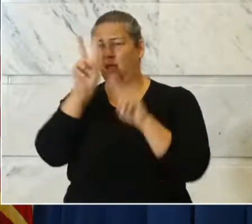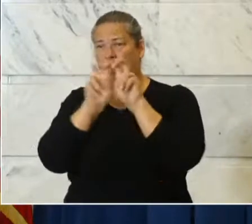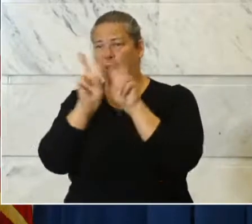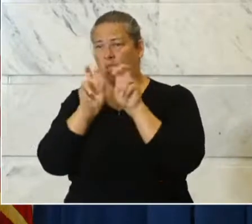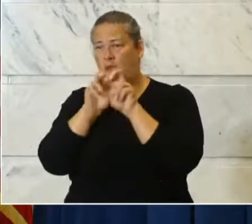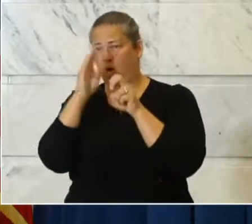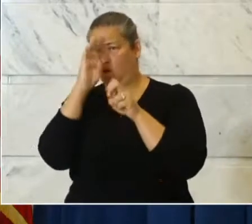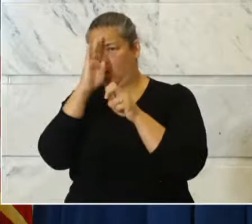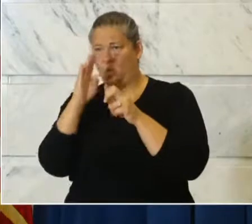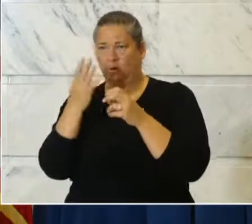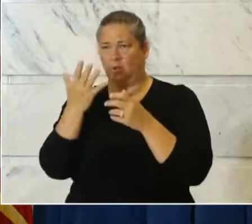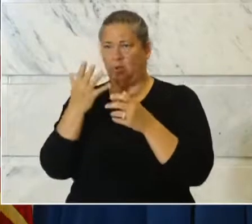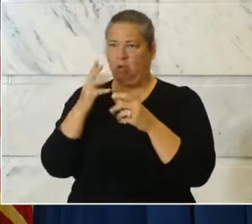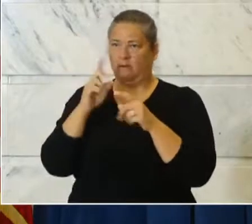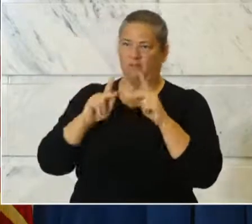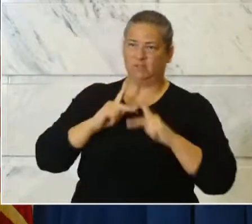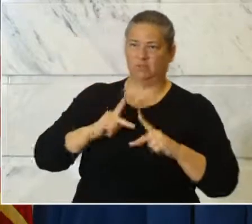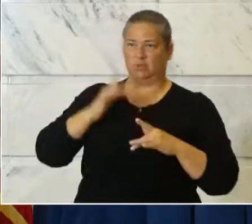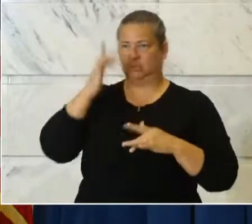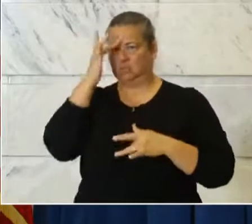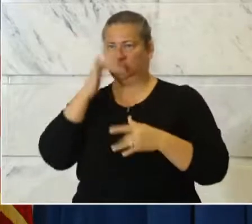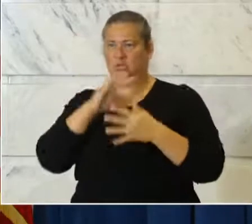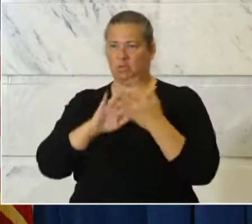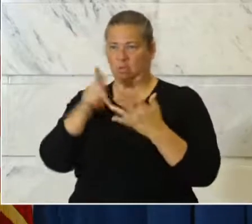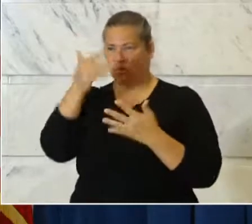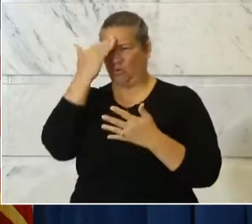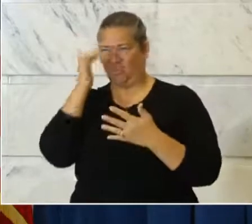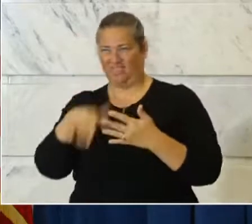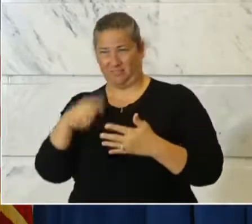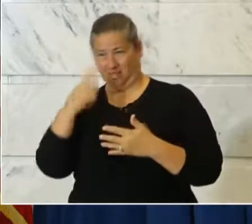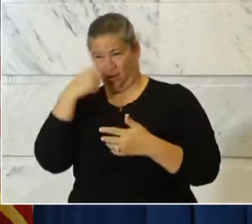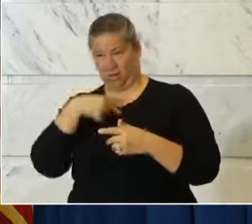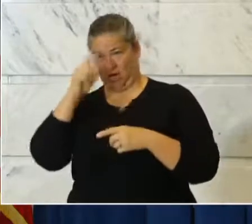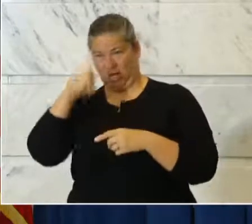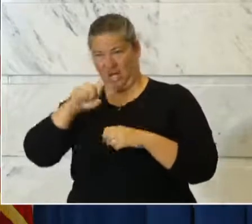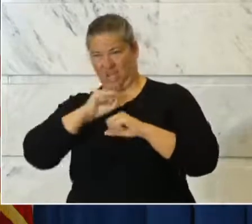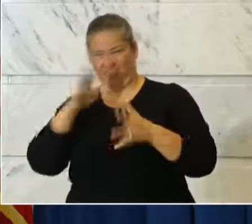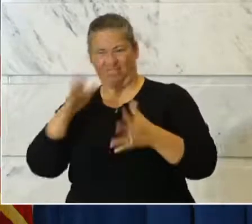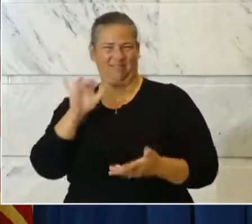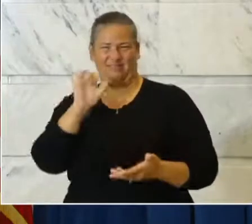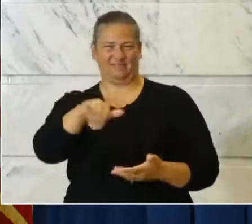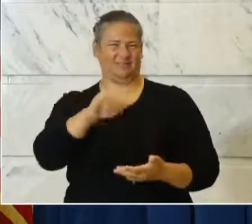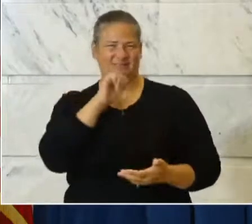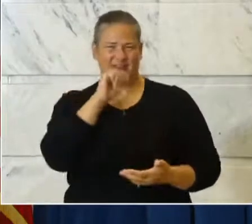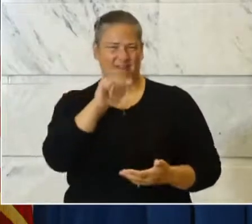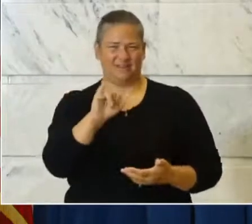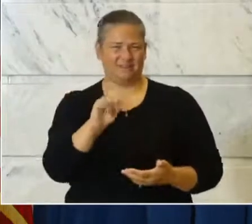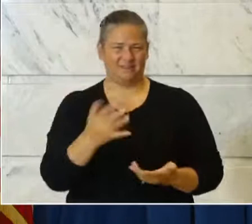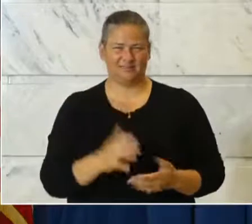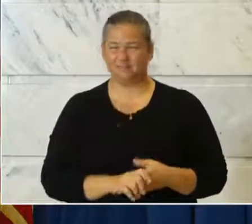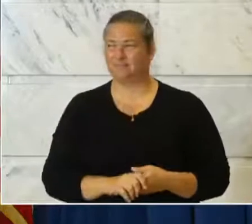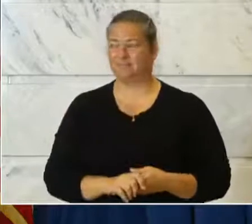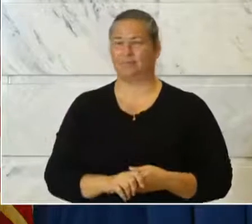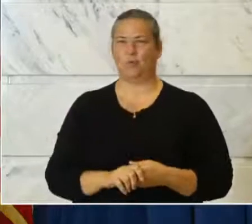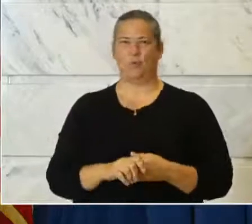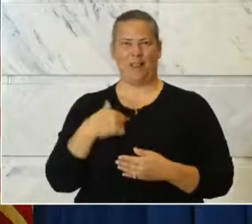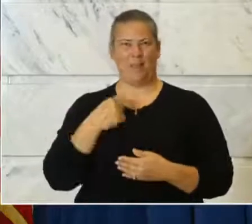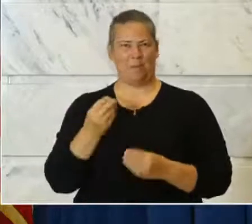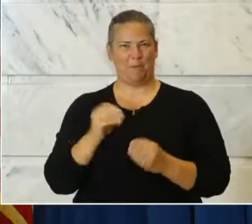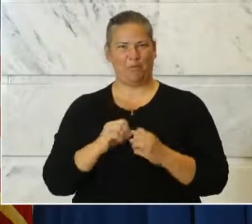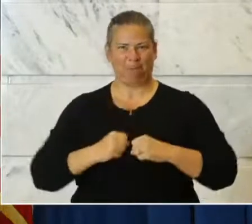types of restrictions, I know that's not the case. Lawrence. This is a little stronger than intended to be.